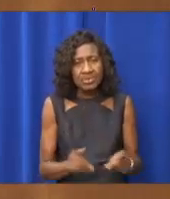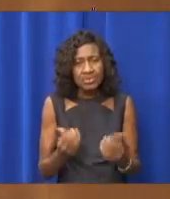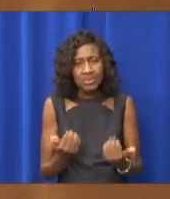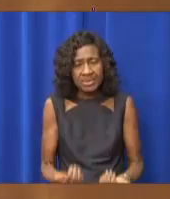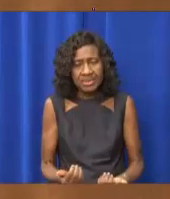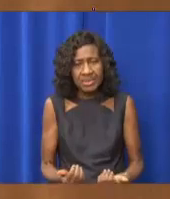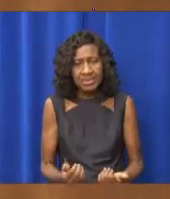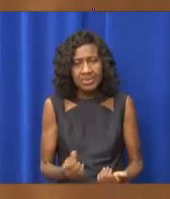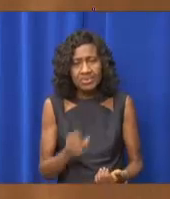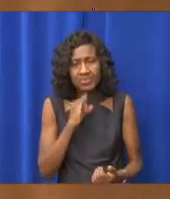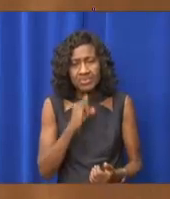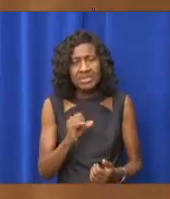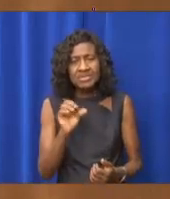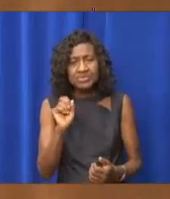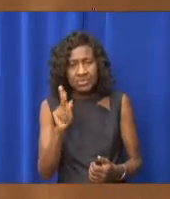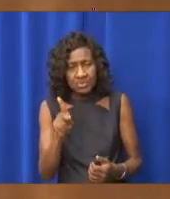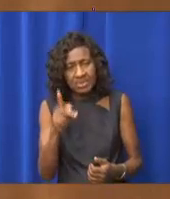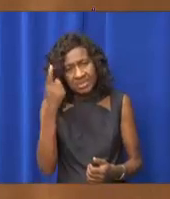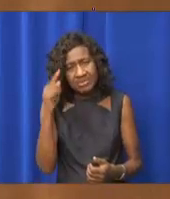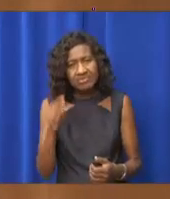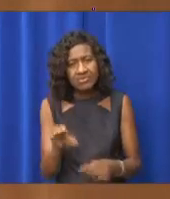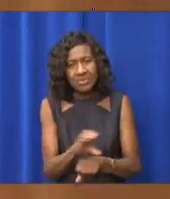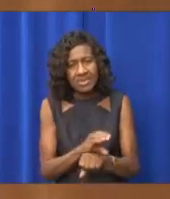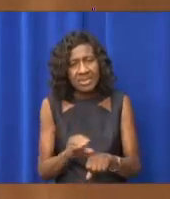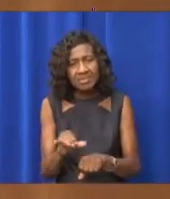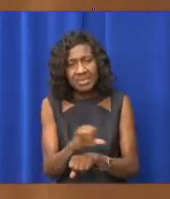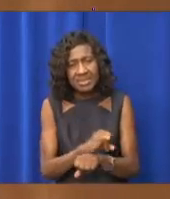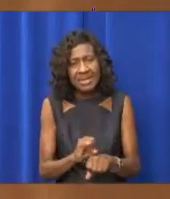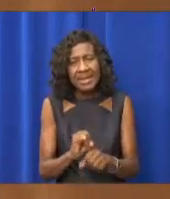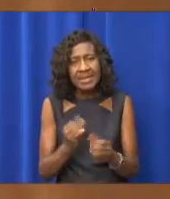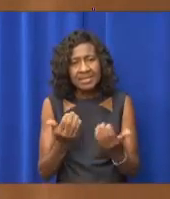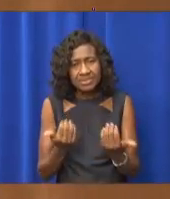right way to be going for Cayman now.